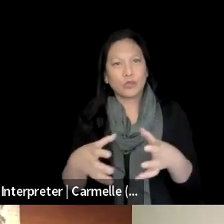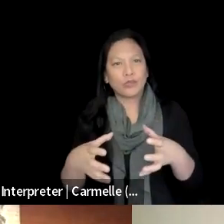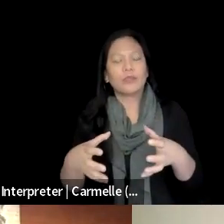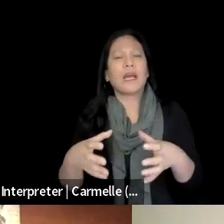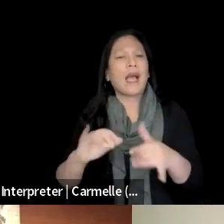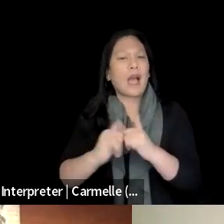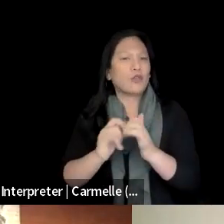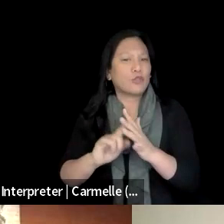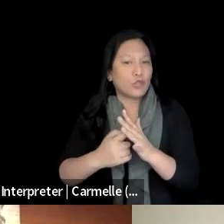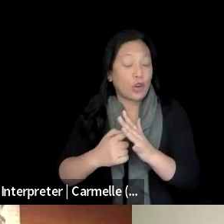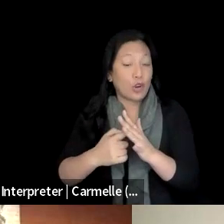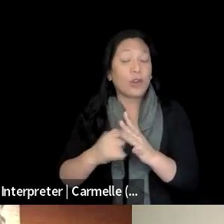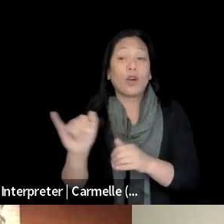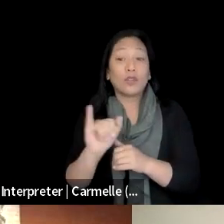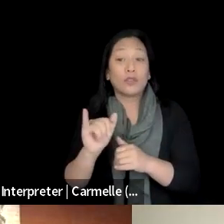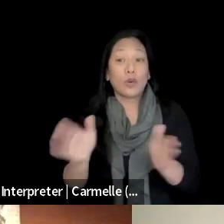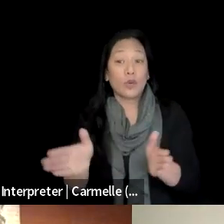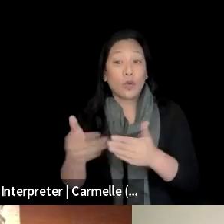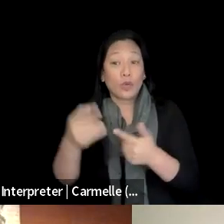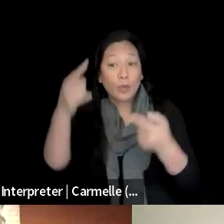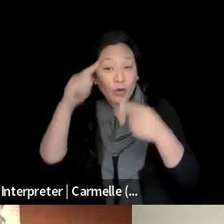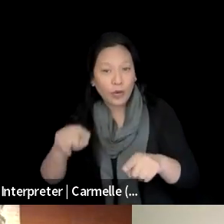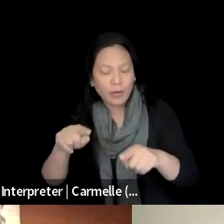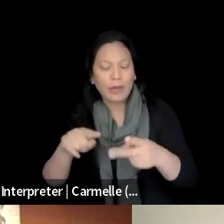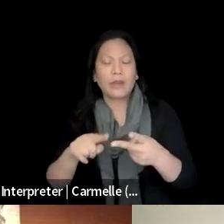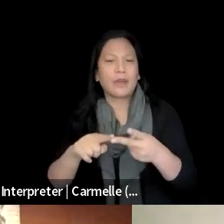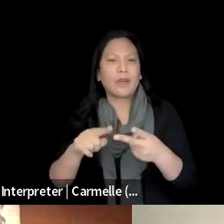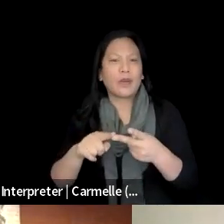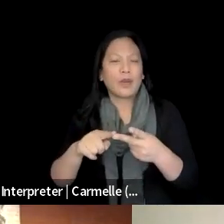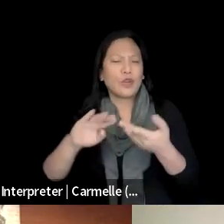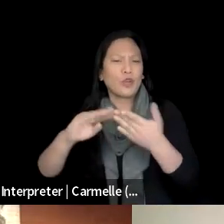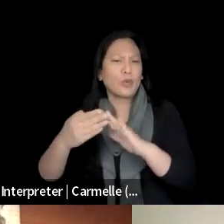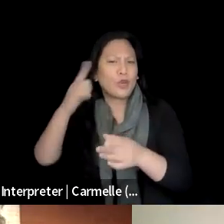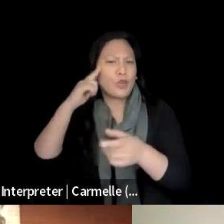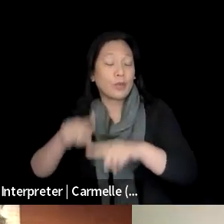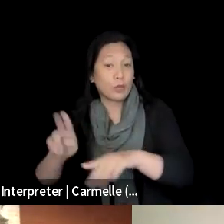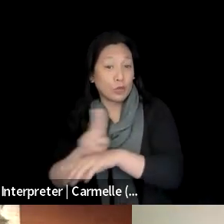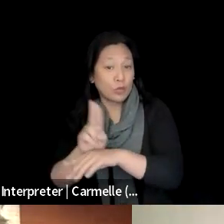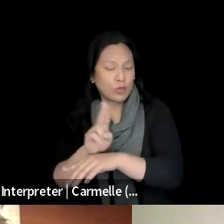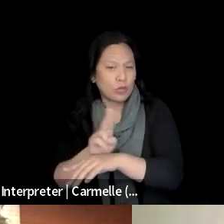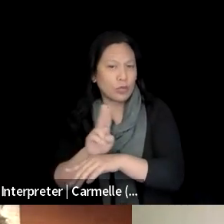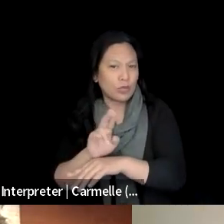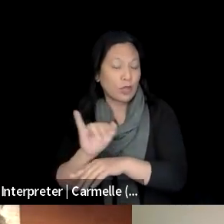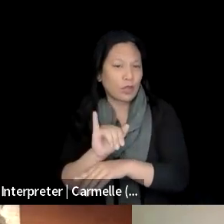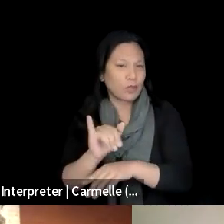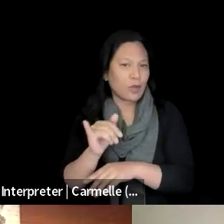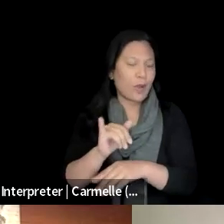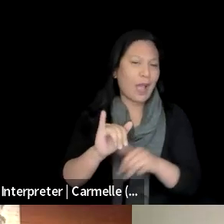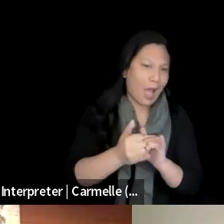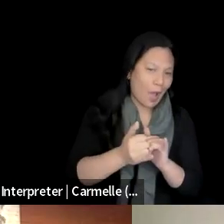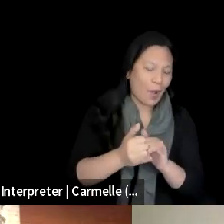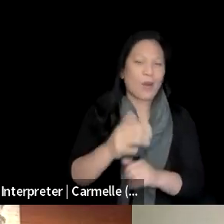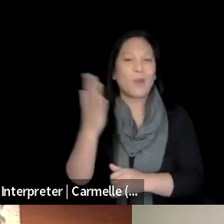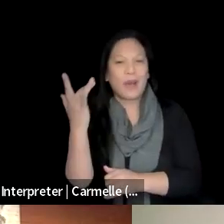And do you use room agreements or community agreements, and how and why? I do use